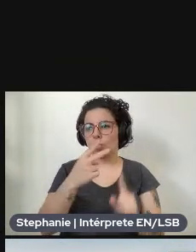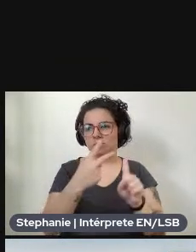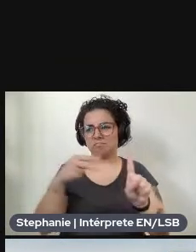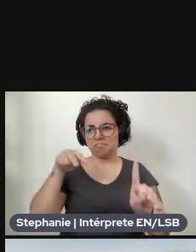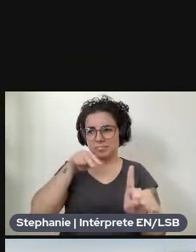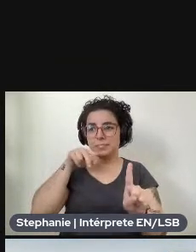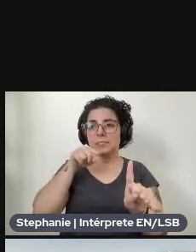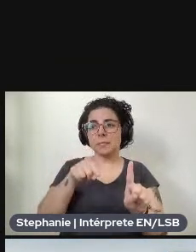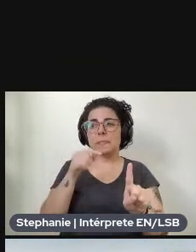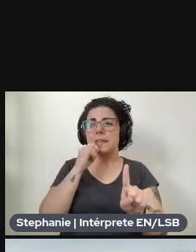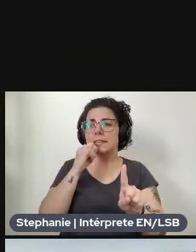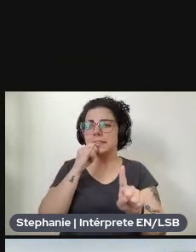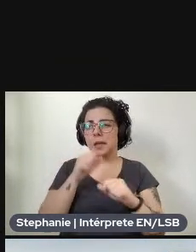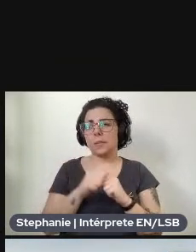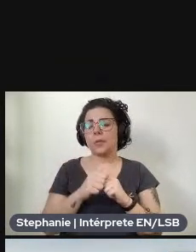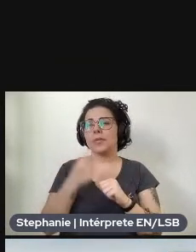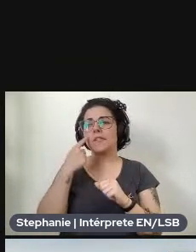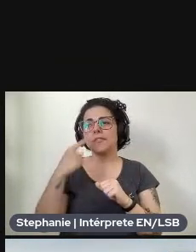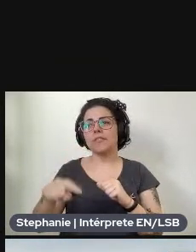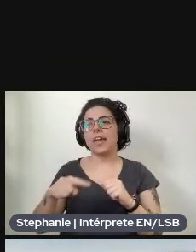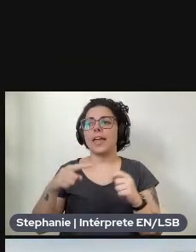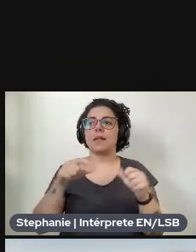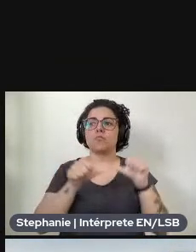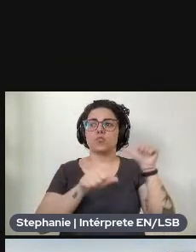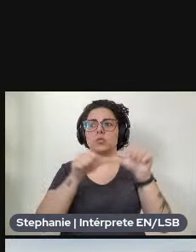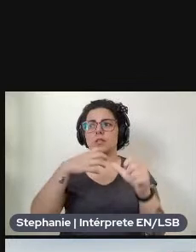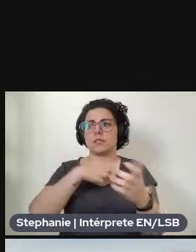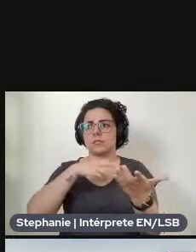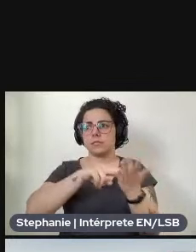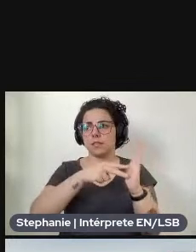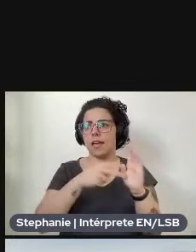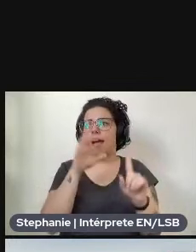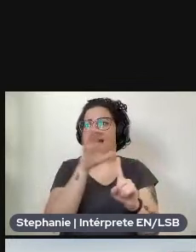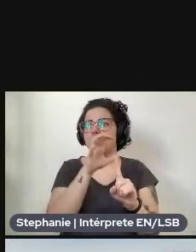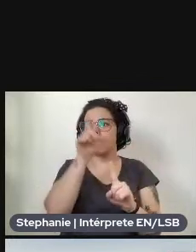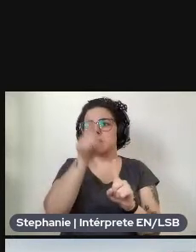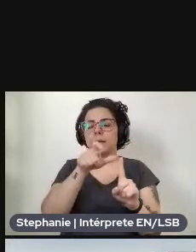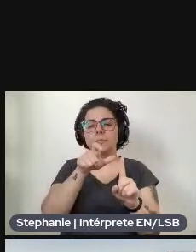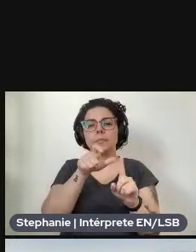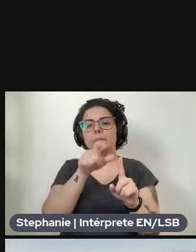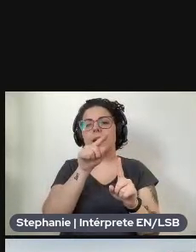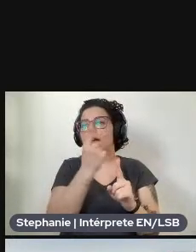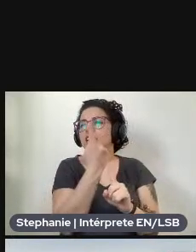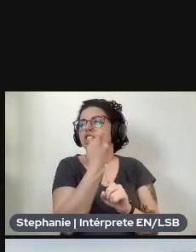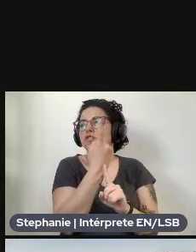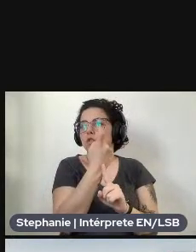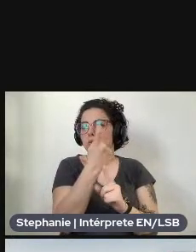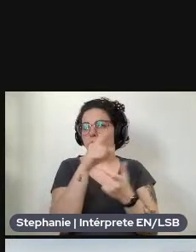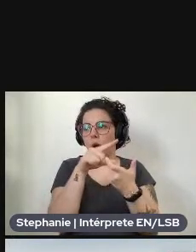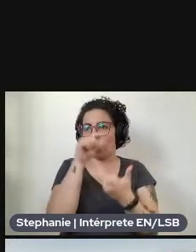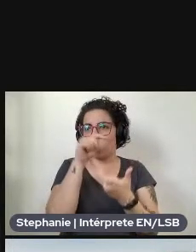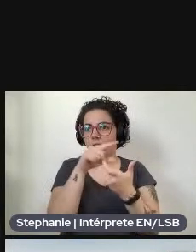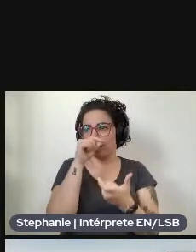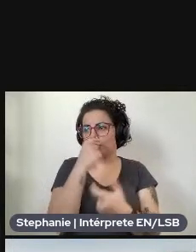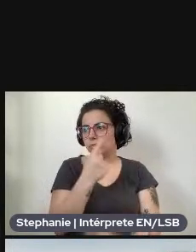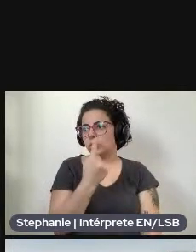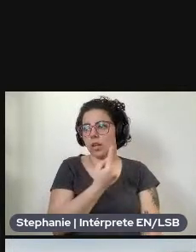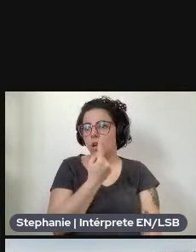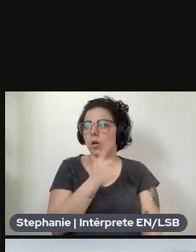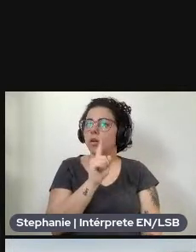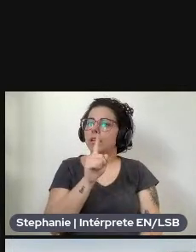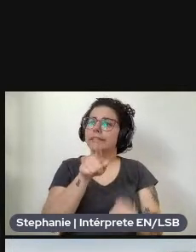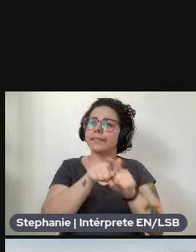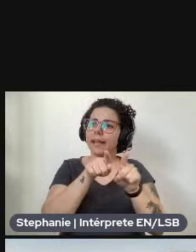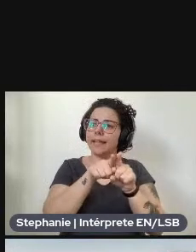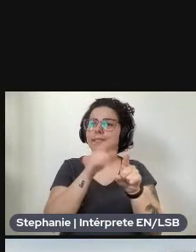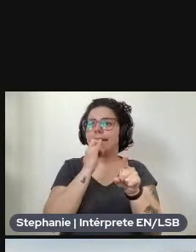that instead of looking at semantic changes that affect individual lexical items alone, so it tries to track